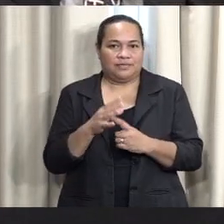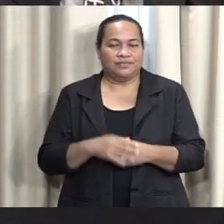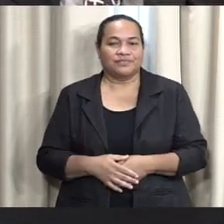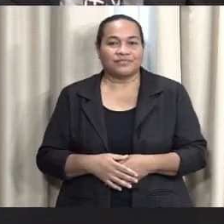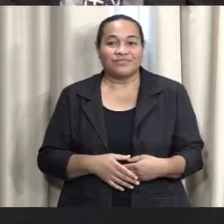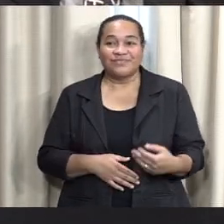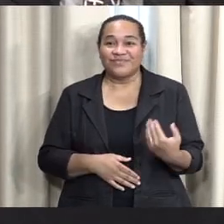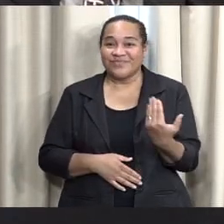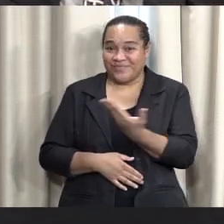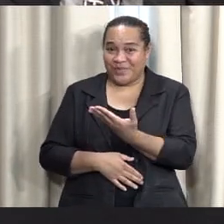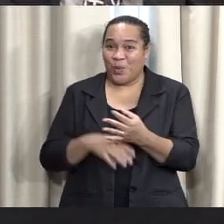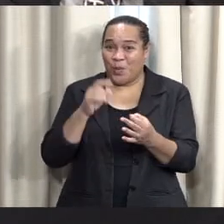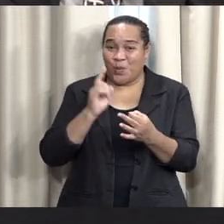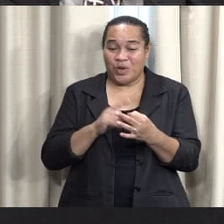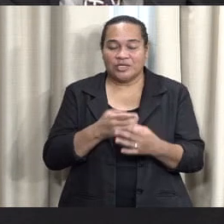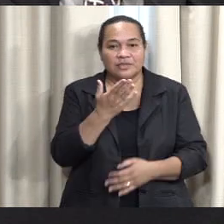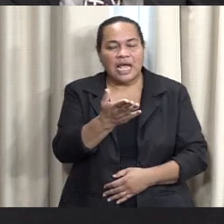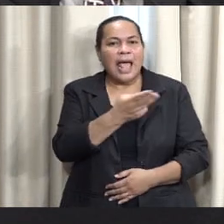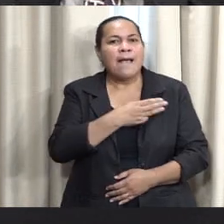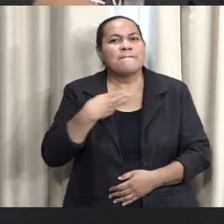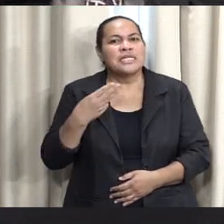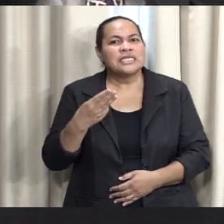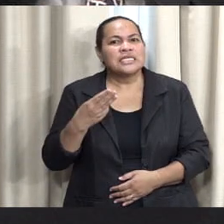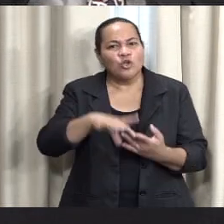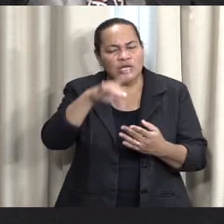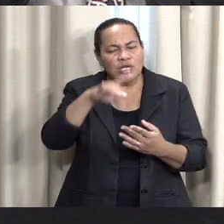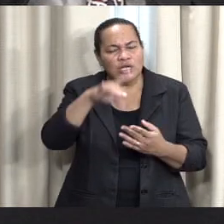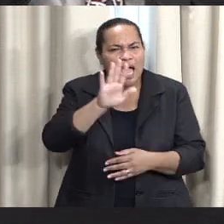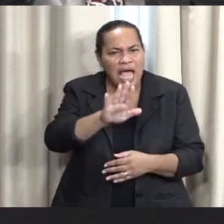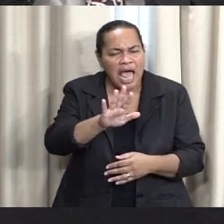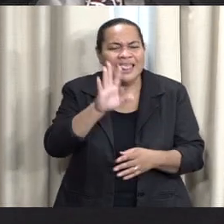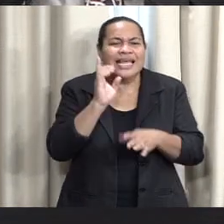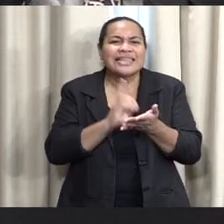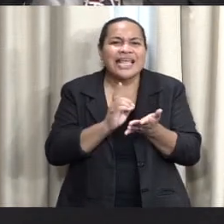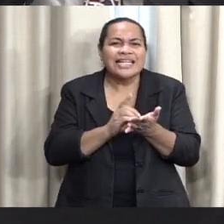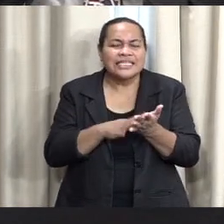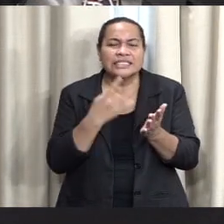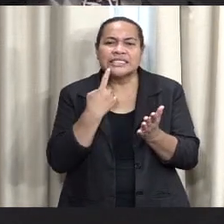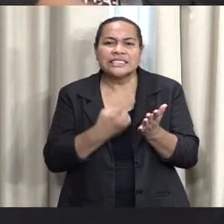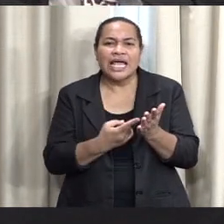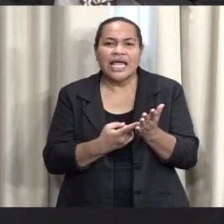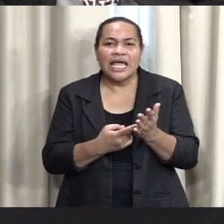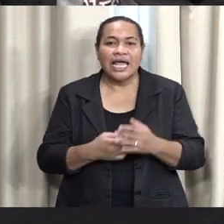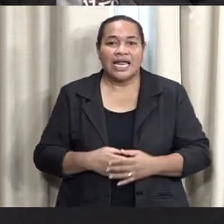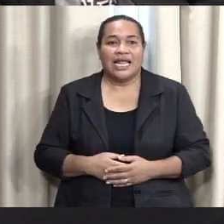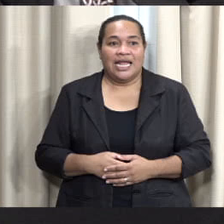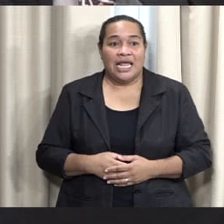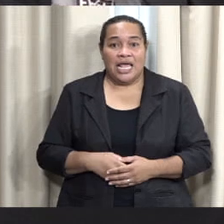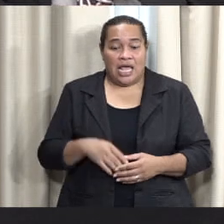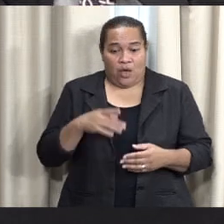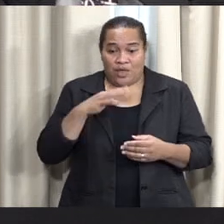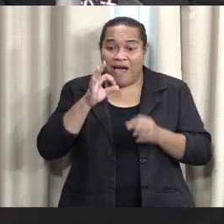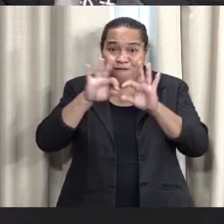My question is directed at the Minister of Education. I note the dates that you've given, Honorable Deputy Prime Minister, on the submitting of